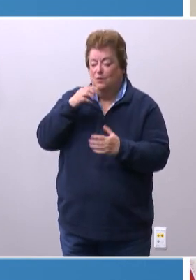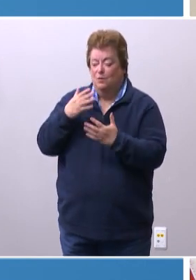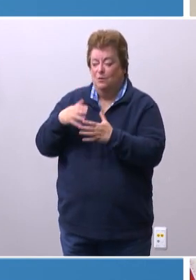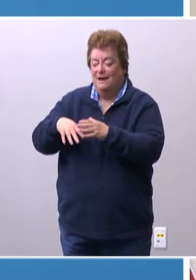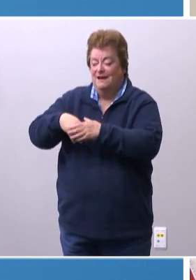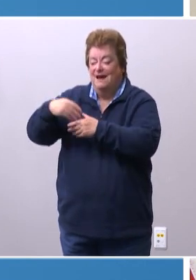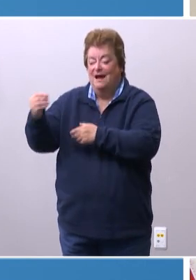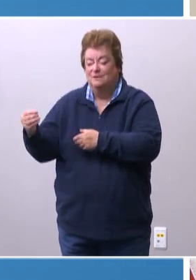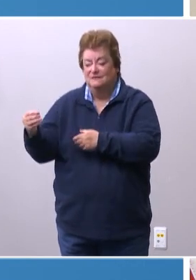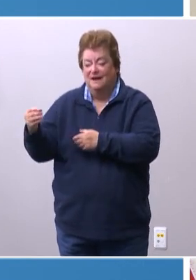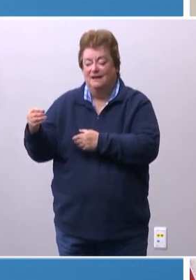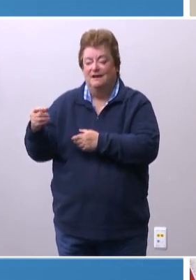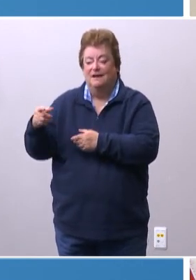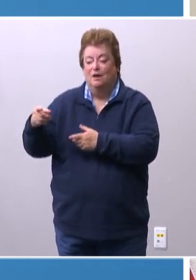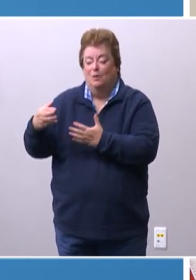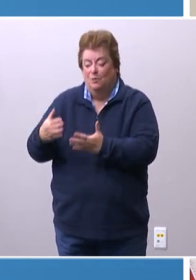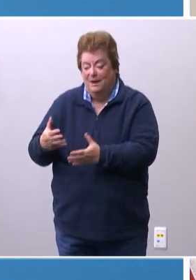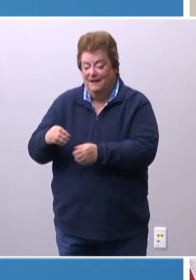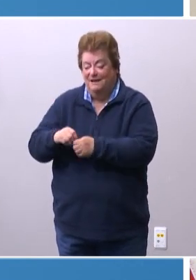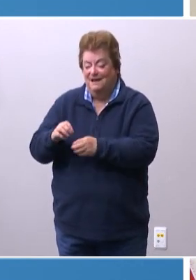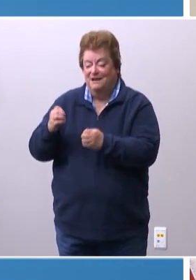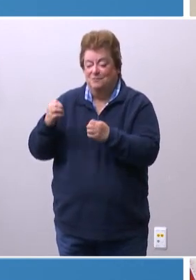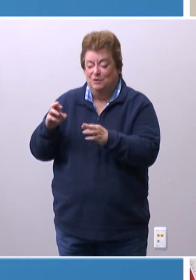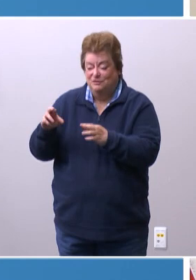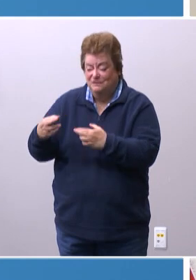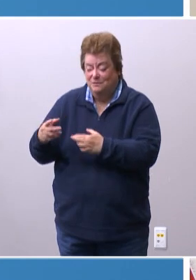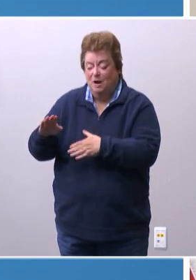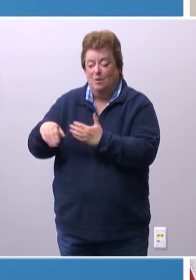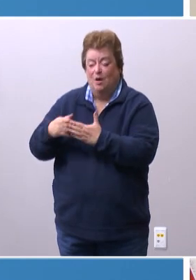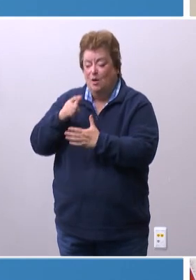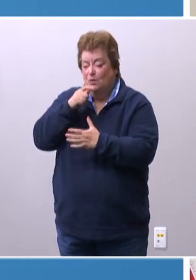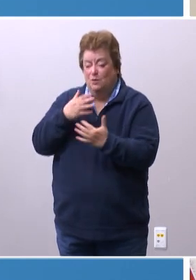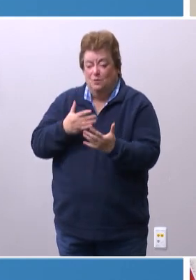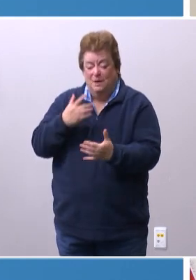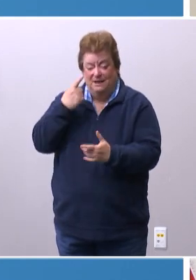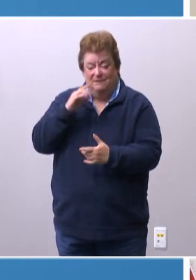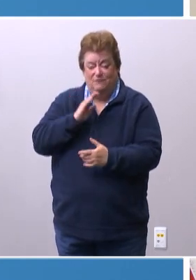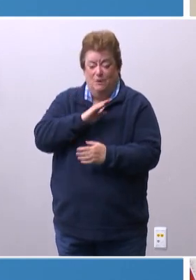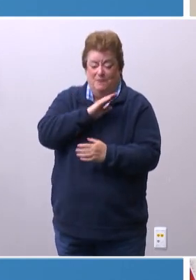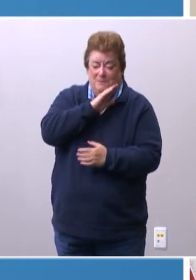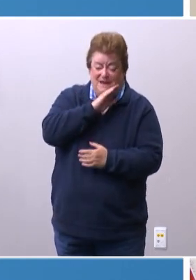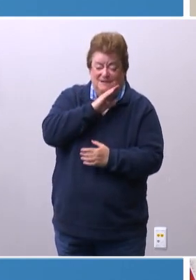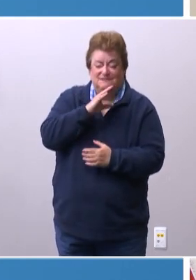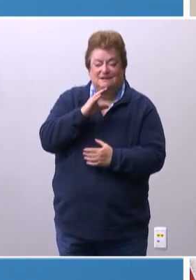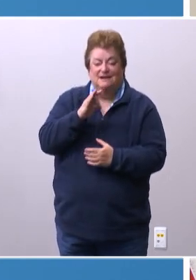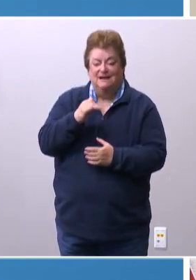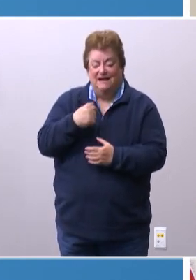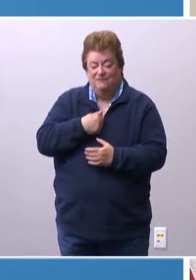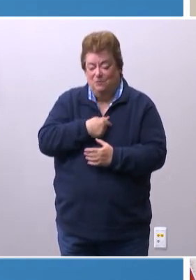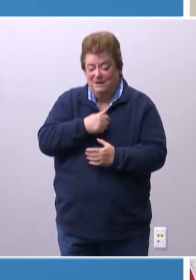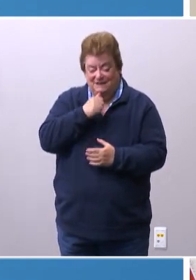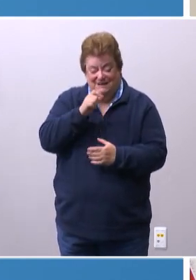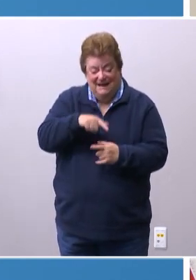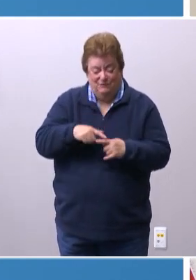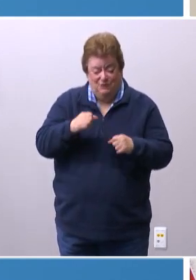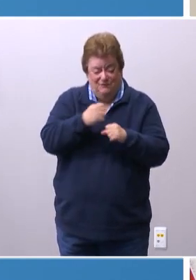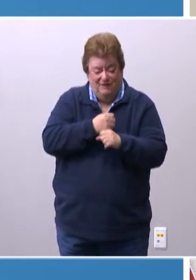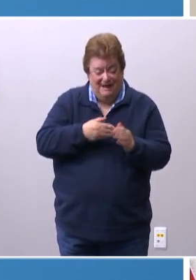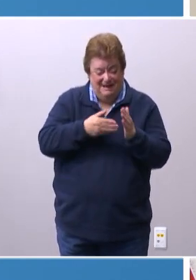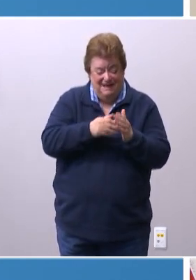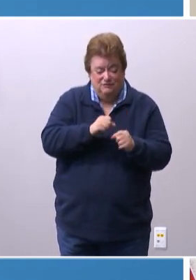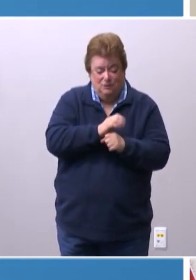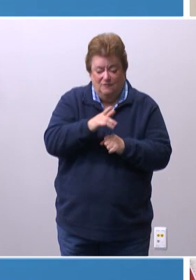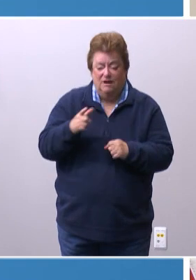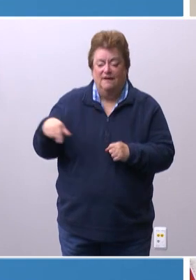the ones in our emergency room waiting for beds, all of those could be taken care of if we weren't still fighting the COVID fight, which of course we need to do right now. It's the